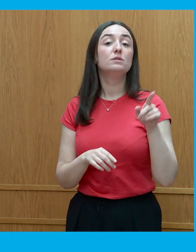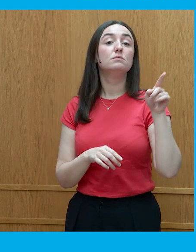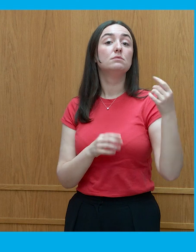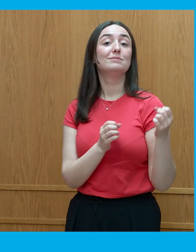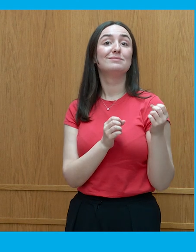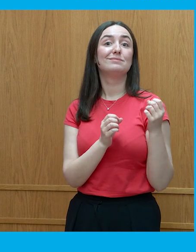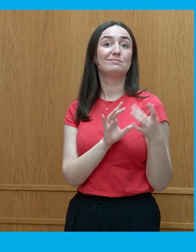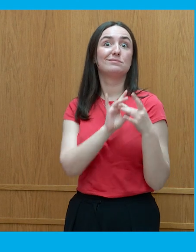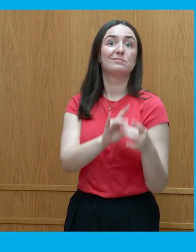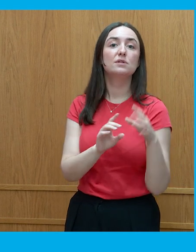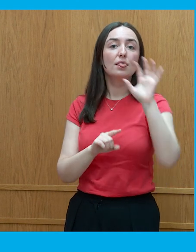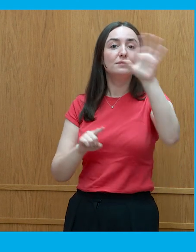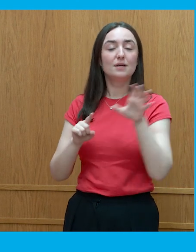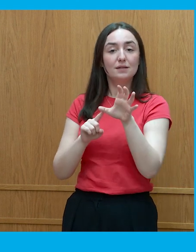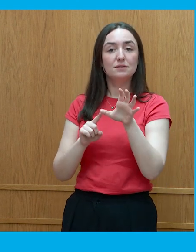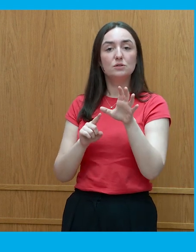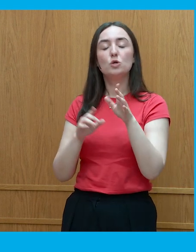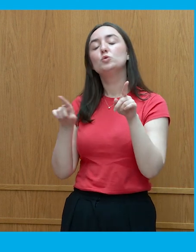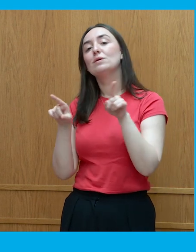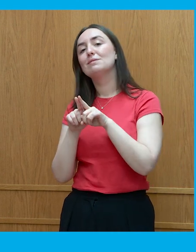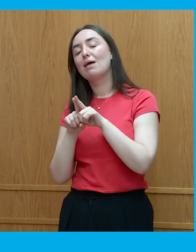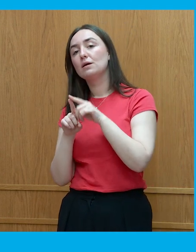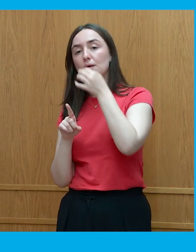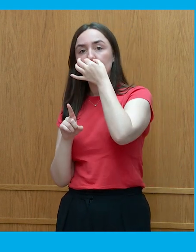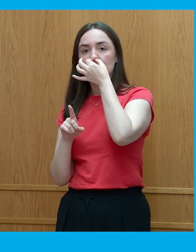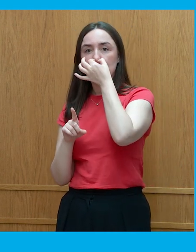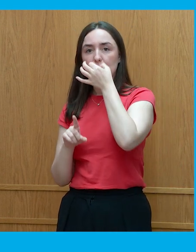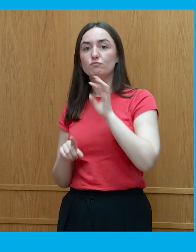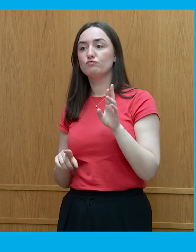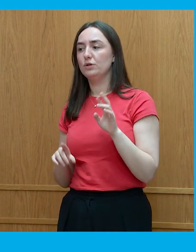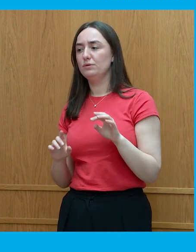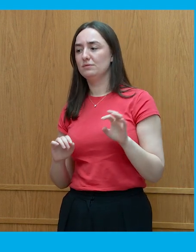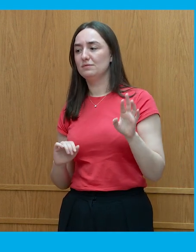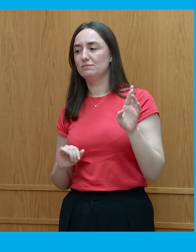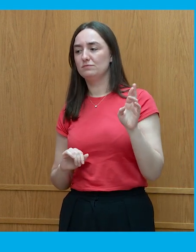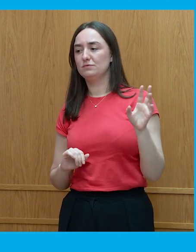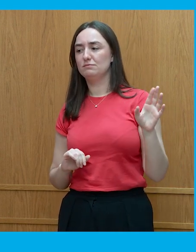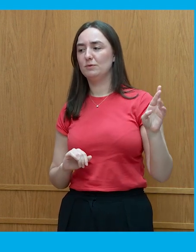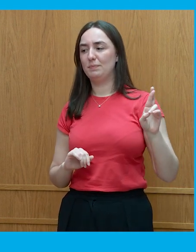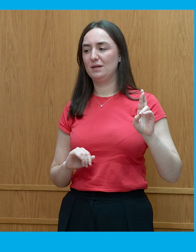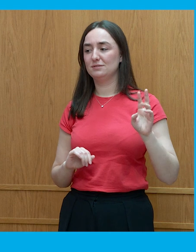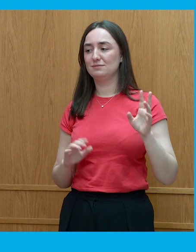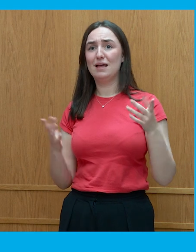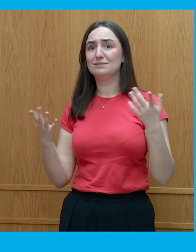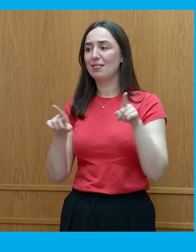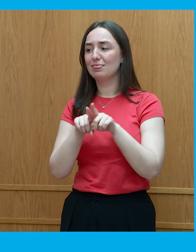conservatives were kind of like the dog that chases the car and then catches the car and then doesn't know what to do. So